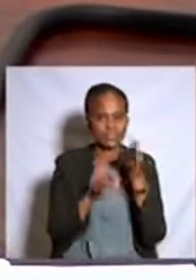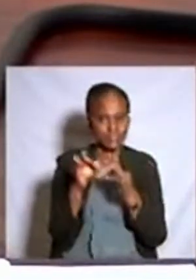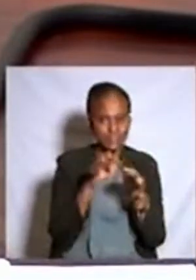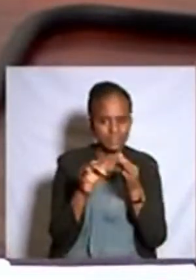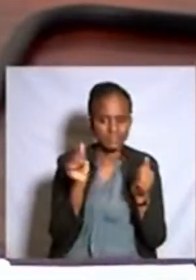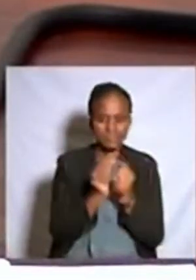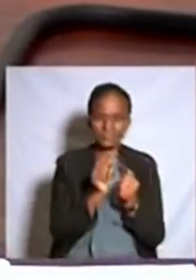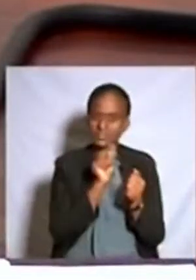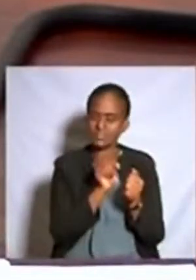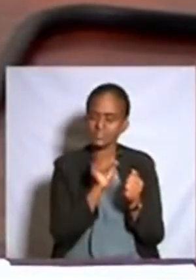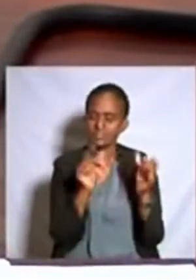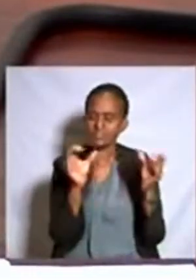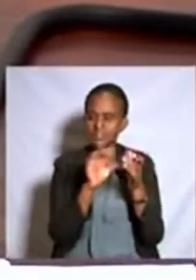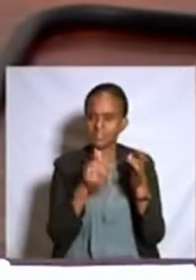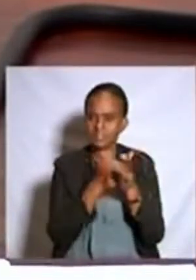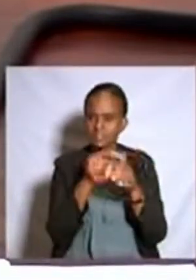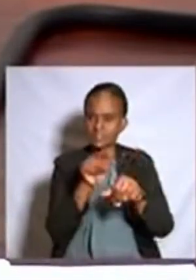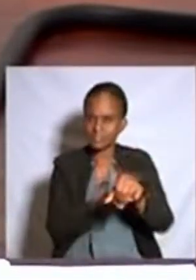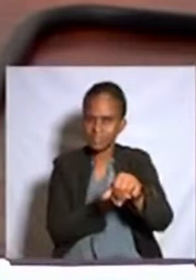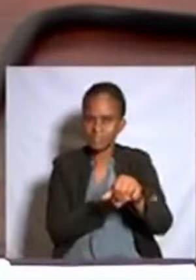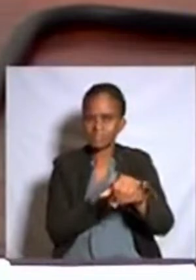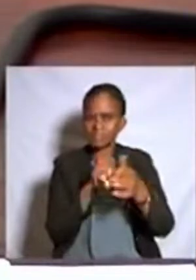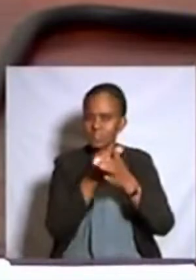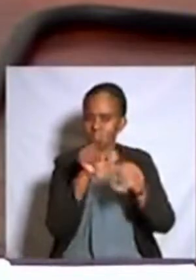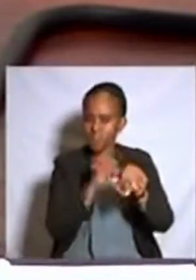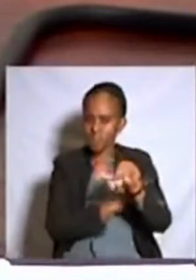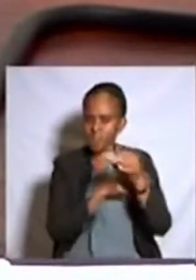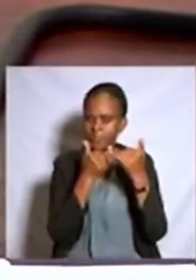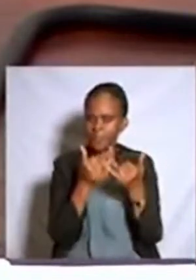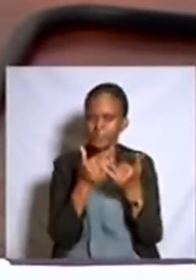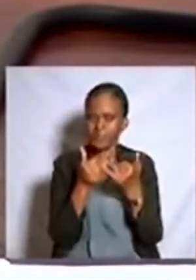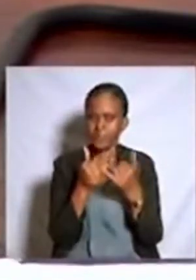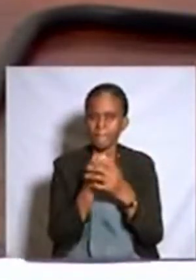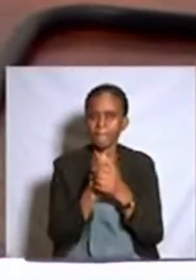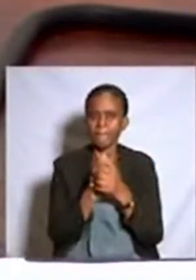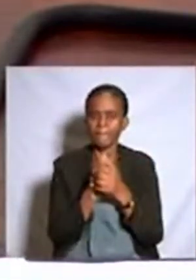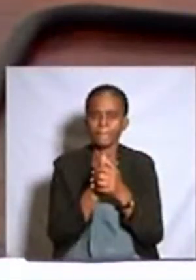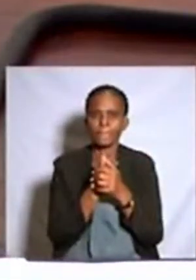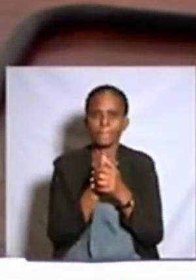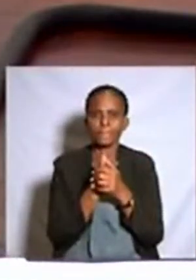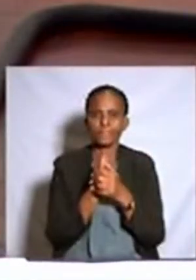committee how long you think it will take to get